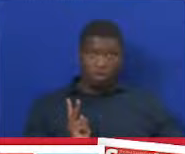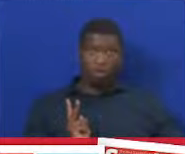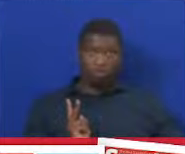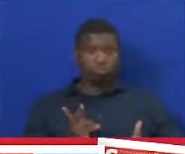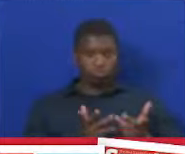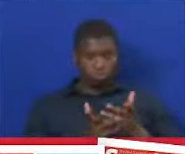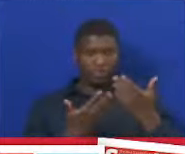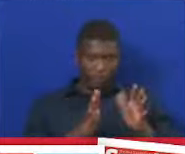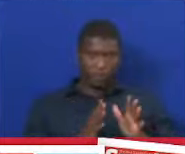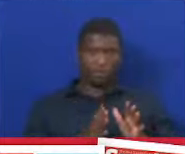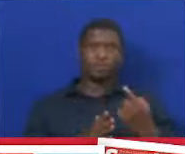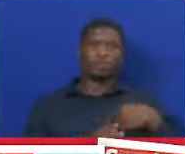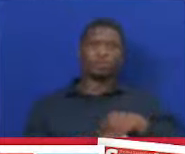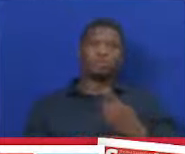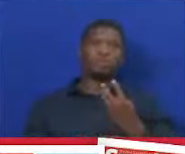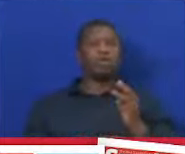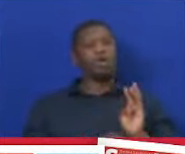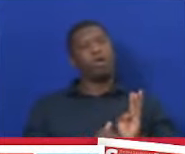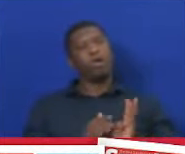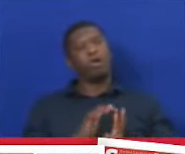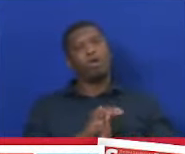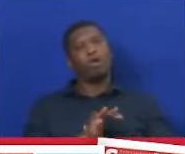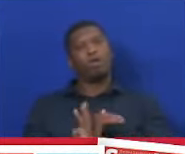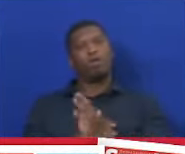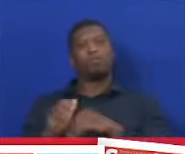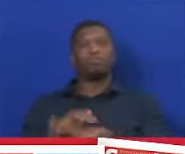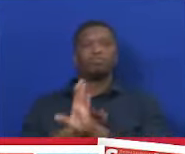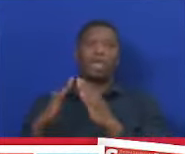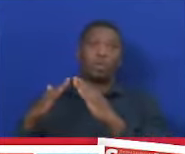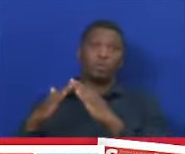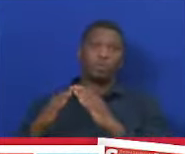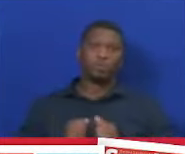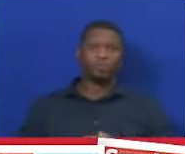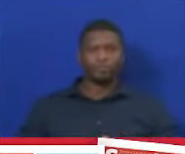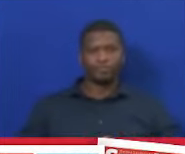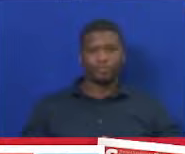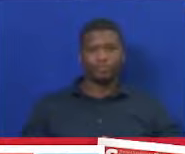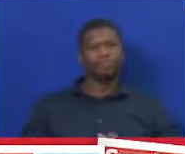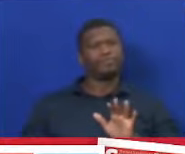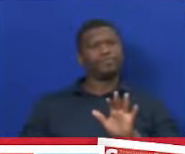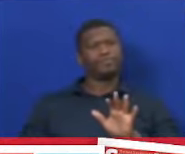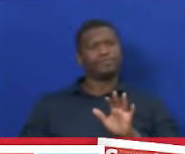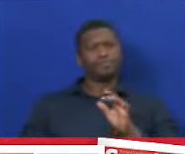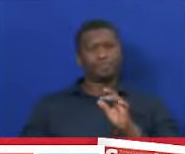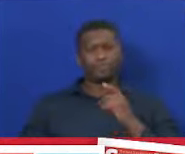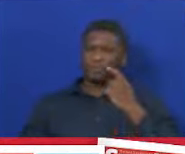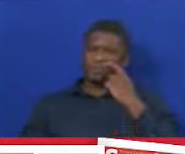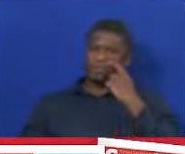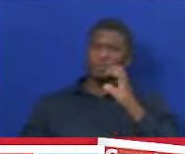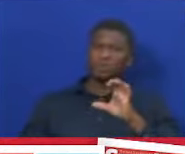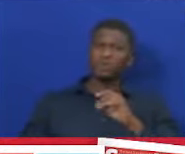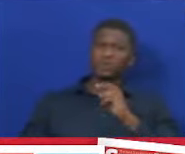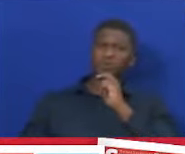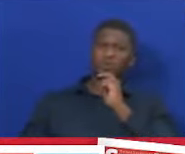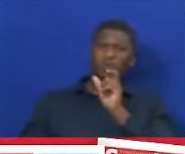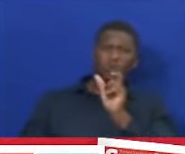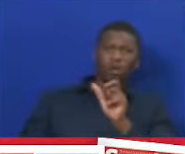Madlanga. Witness C, what does neutralize mean?